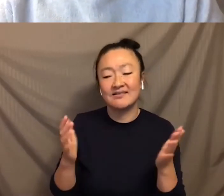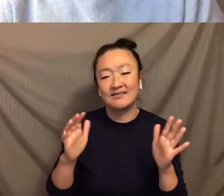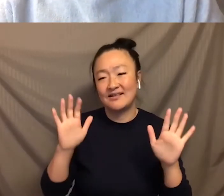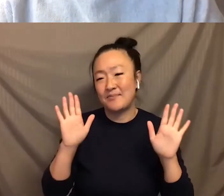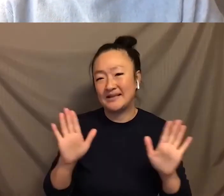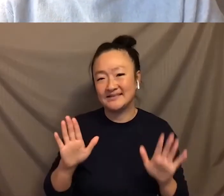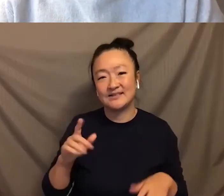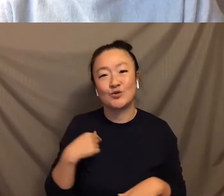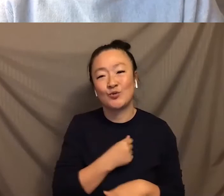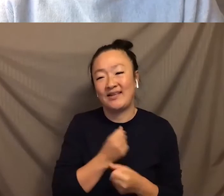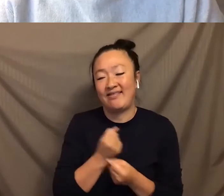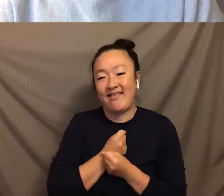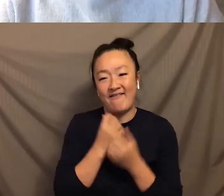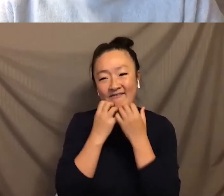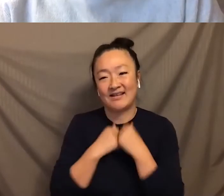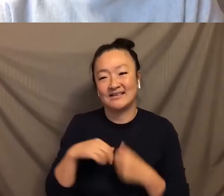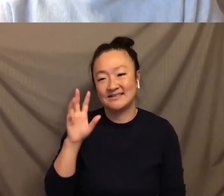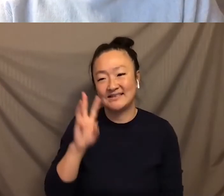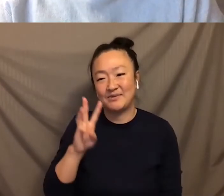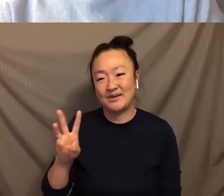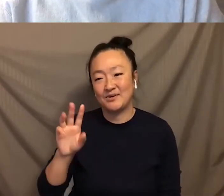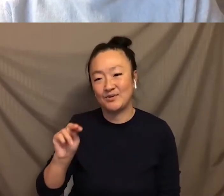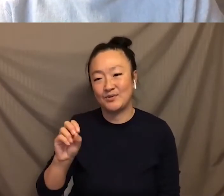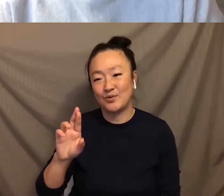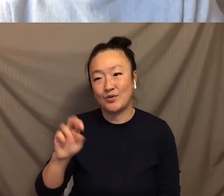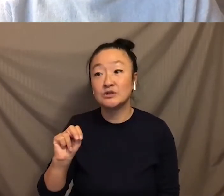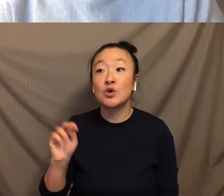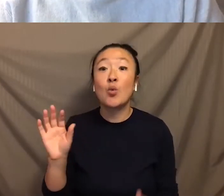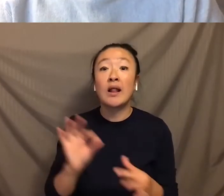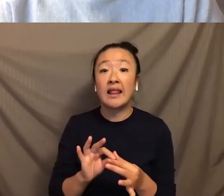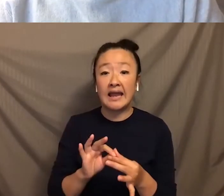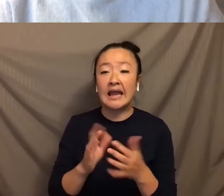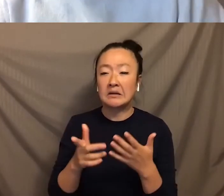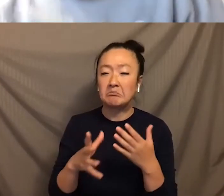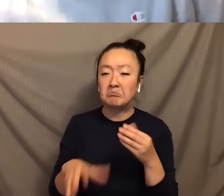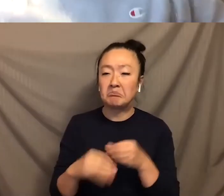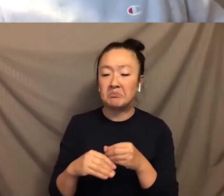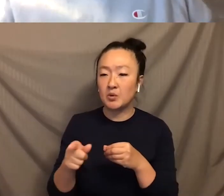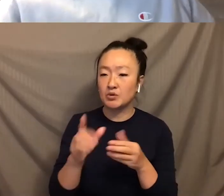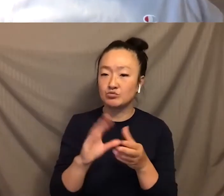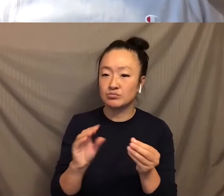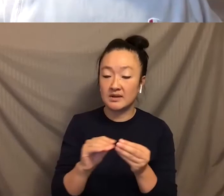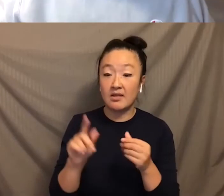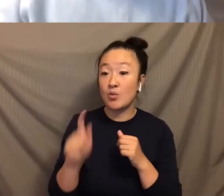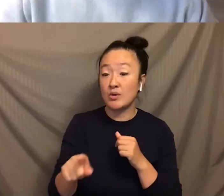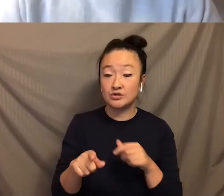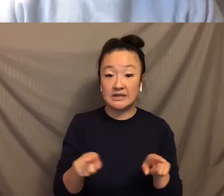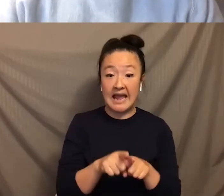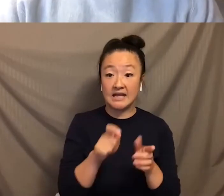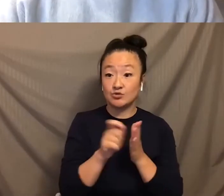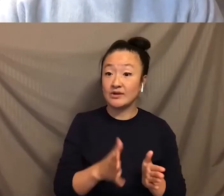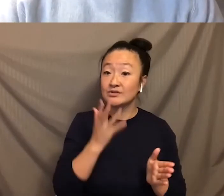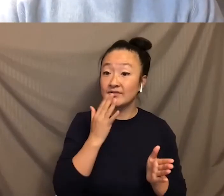Norton. Amazing. This is related as well and kind of building on what you're talking about. The question is, as writers of color, and